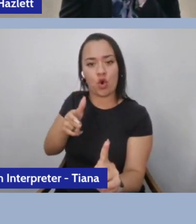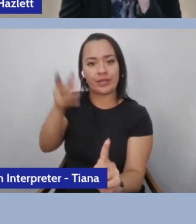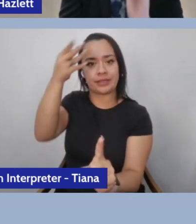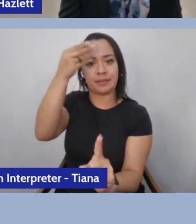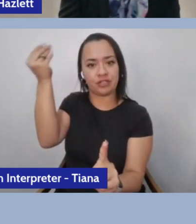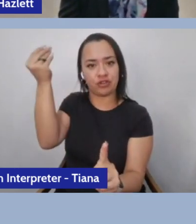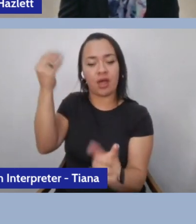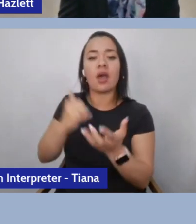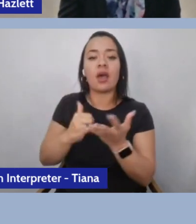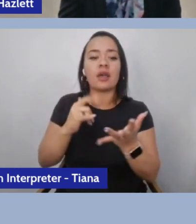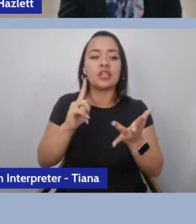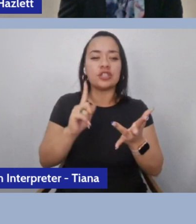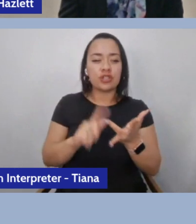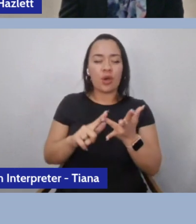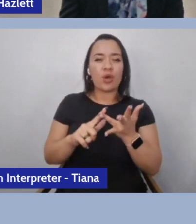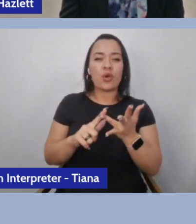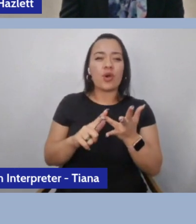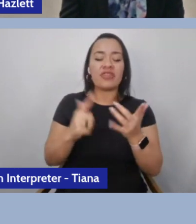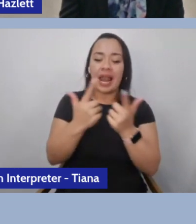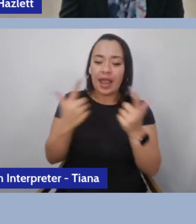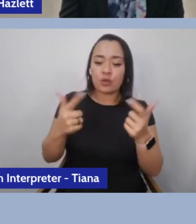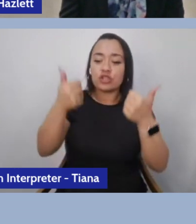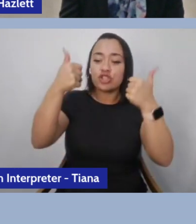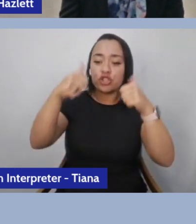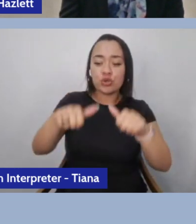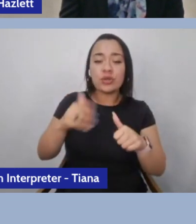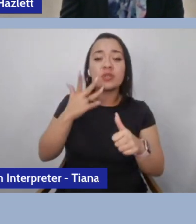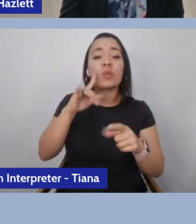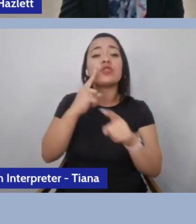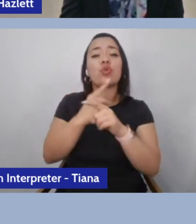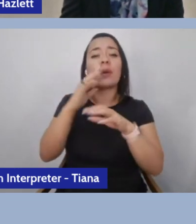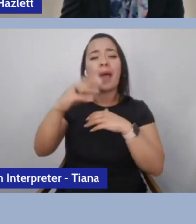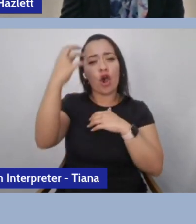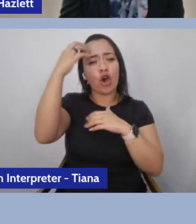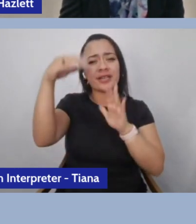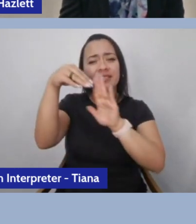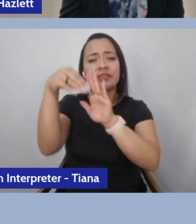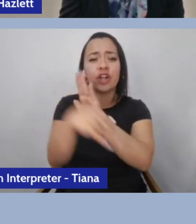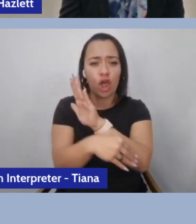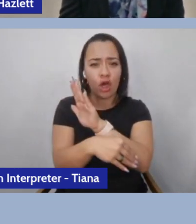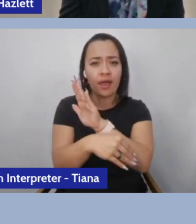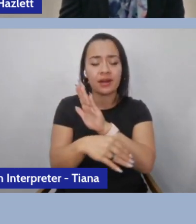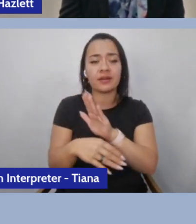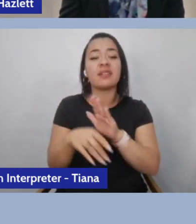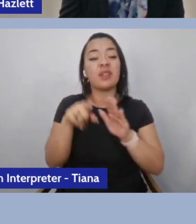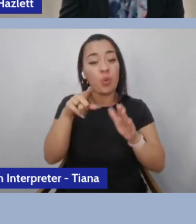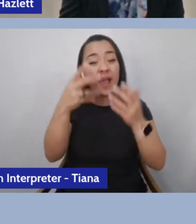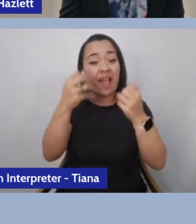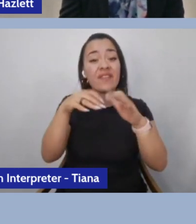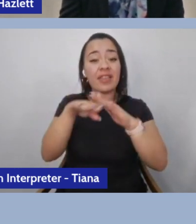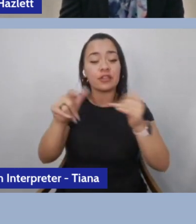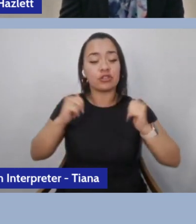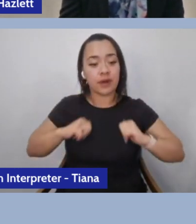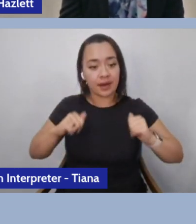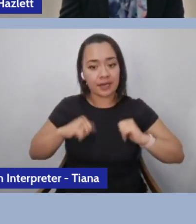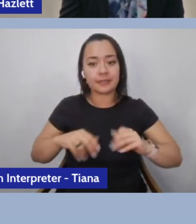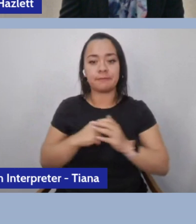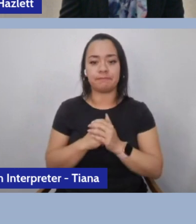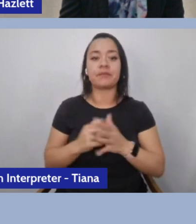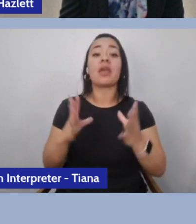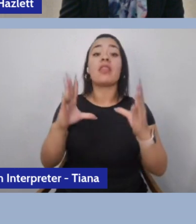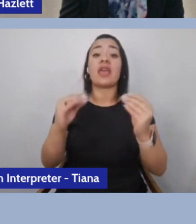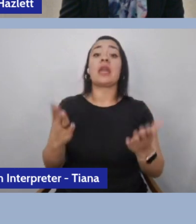cognitive decline is presented in the training. Then we come to the interaction itself, let's say